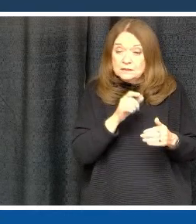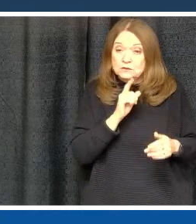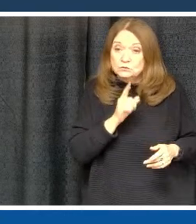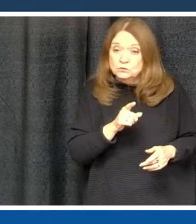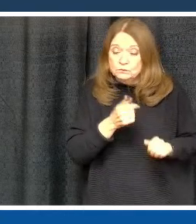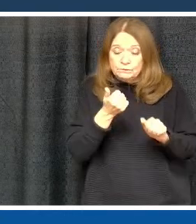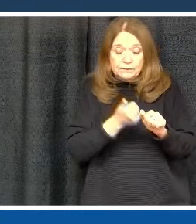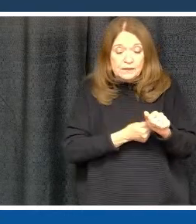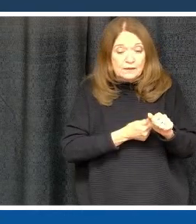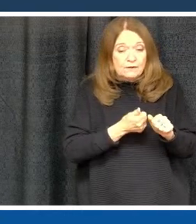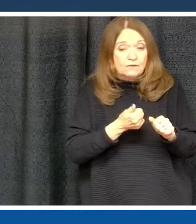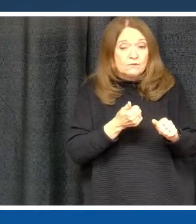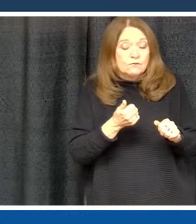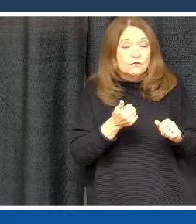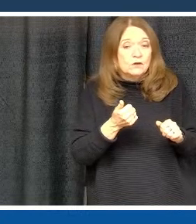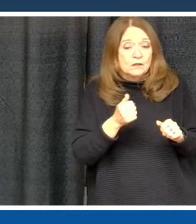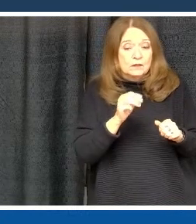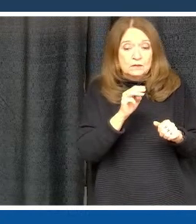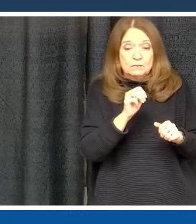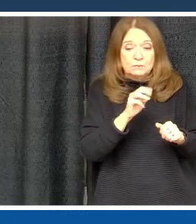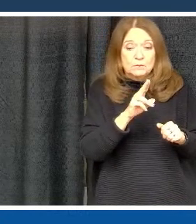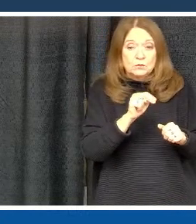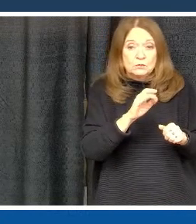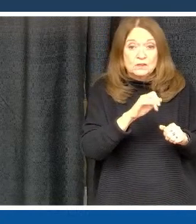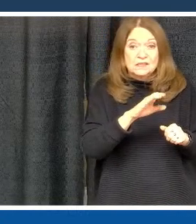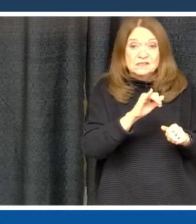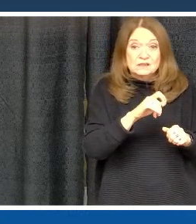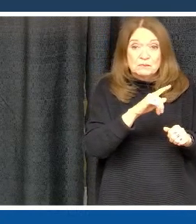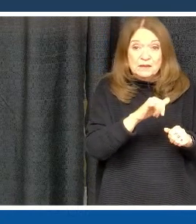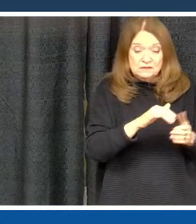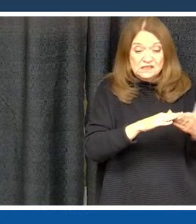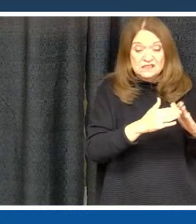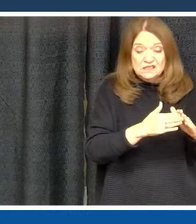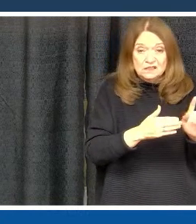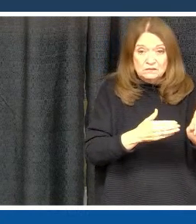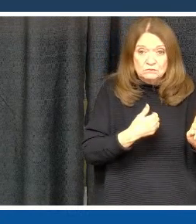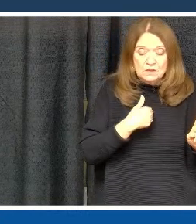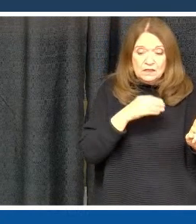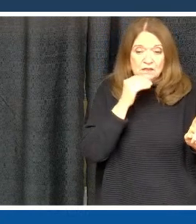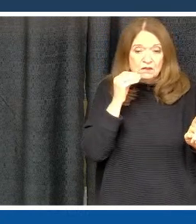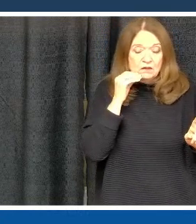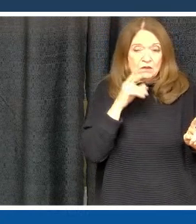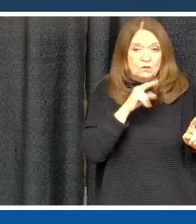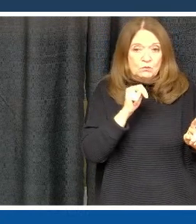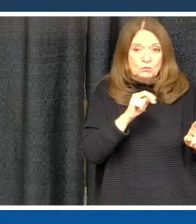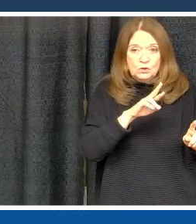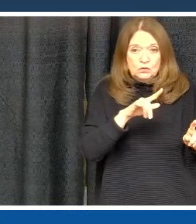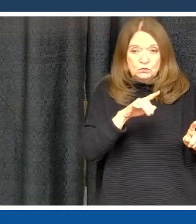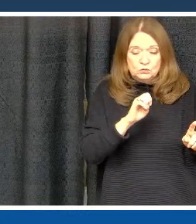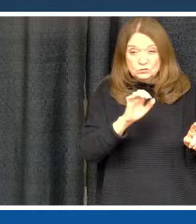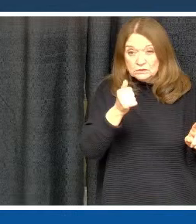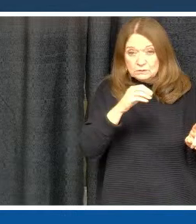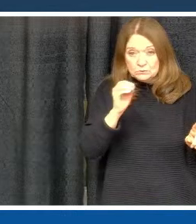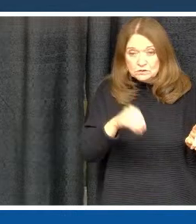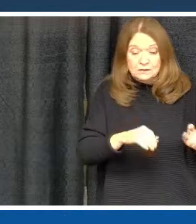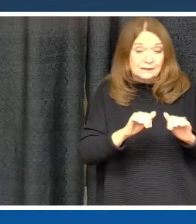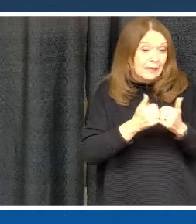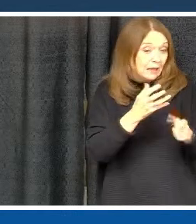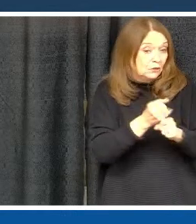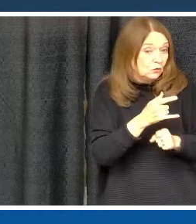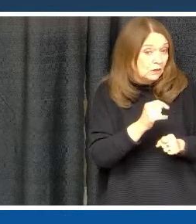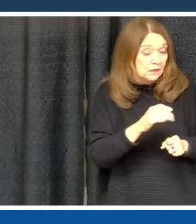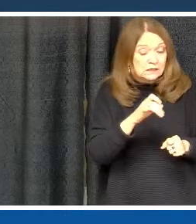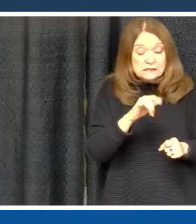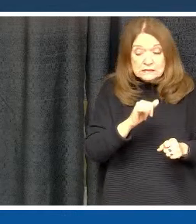Every municipality in the state of Tennessee had a home run rule that gave them 10%. Now, however you go back out there and get it, city,